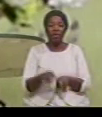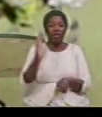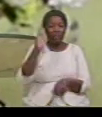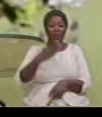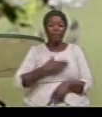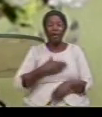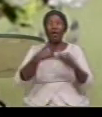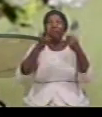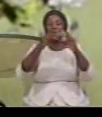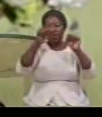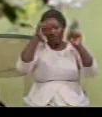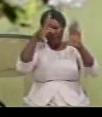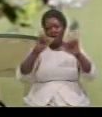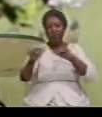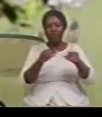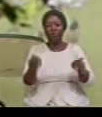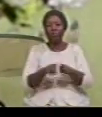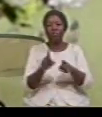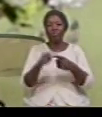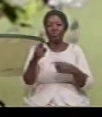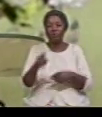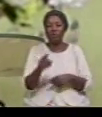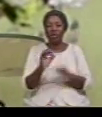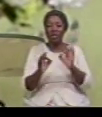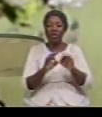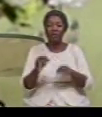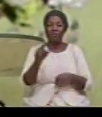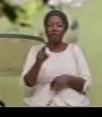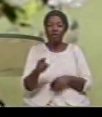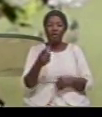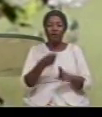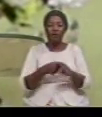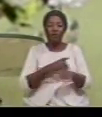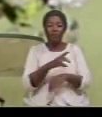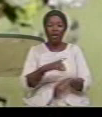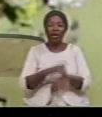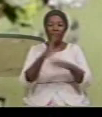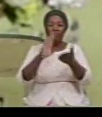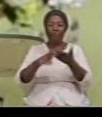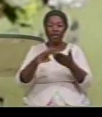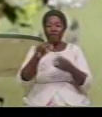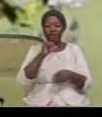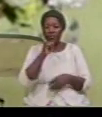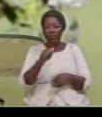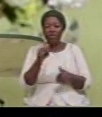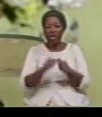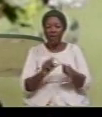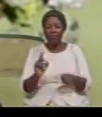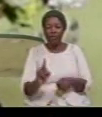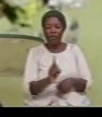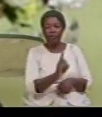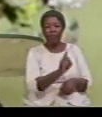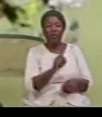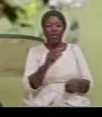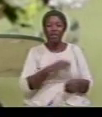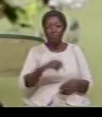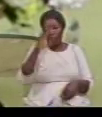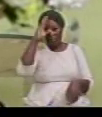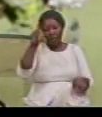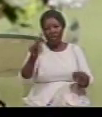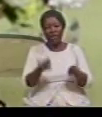do also unto you, if ye from heart forgive not everyone his brother